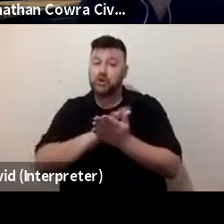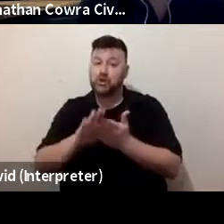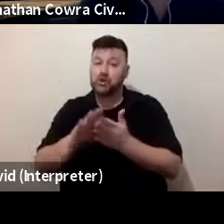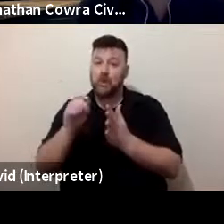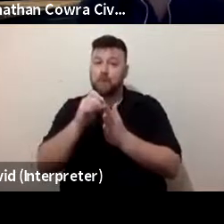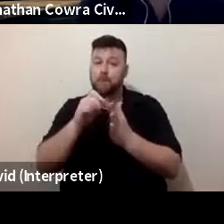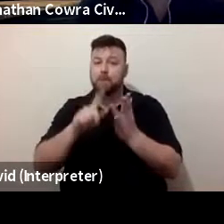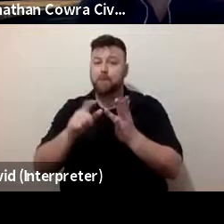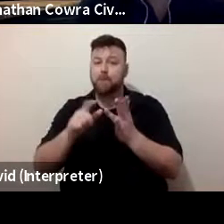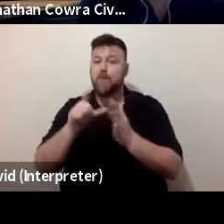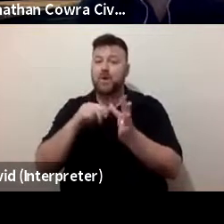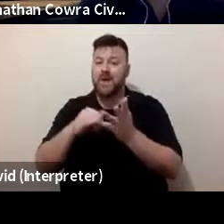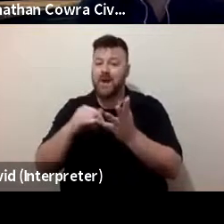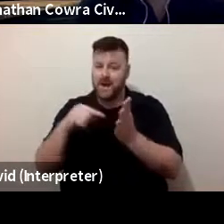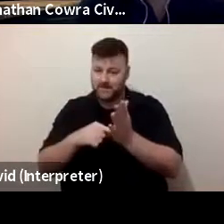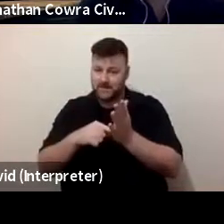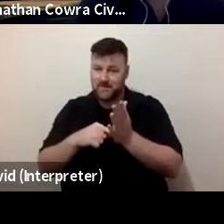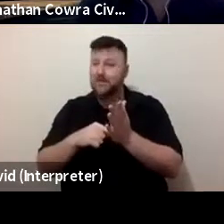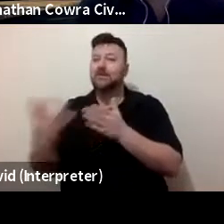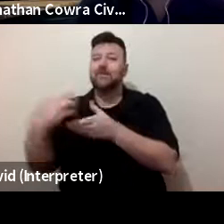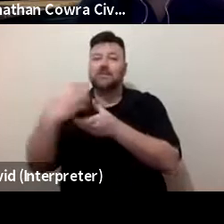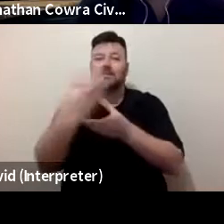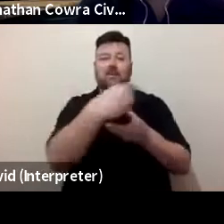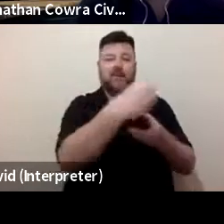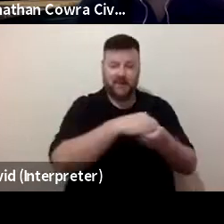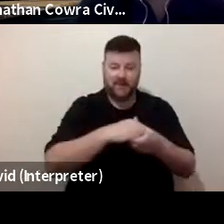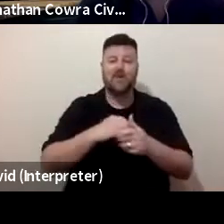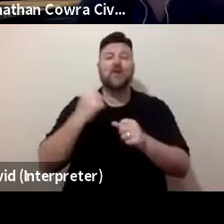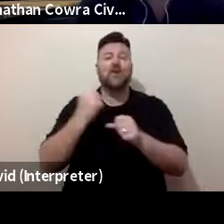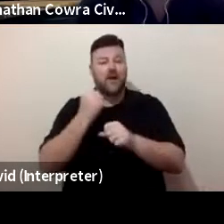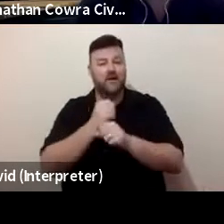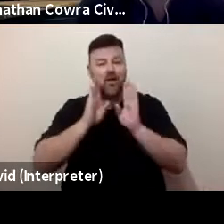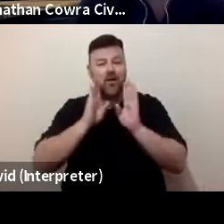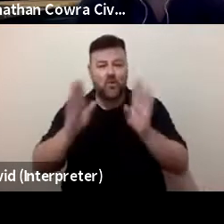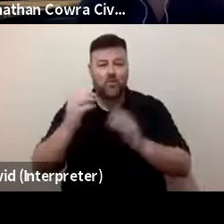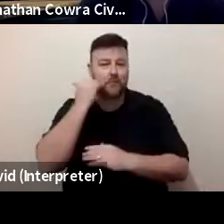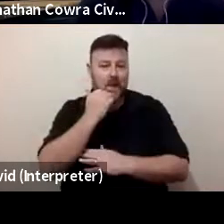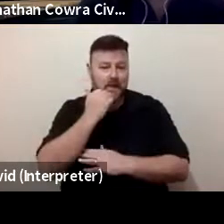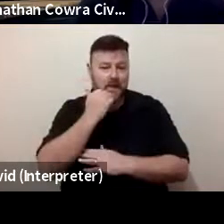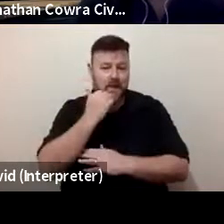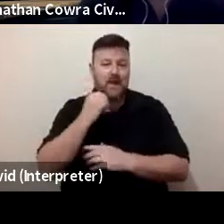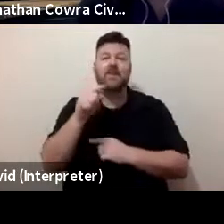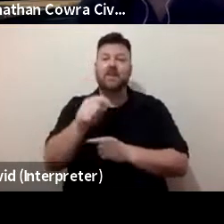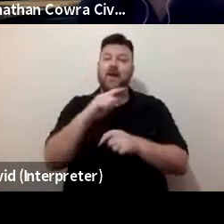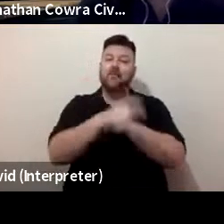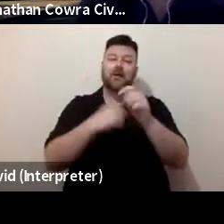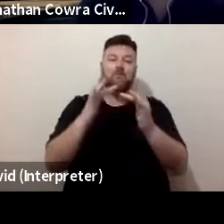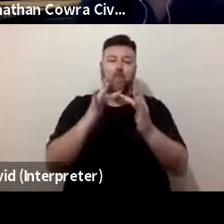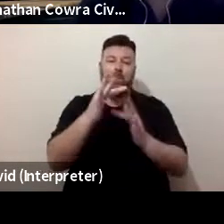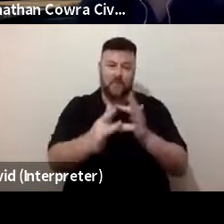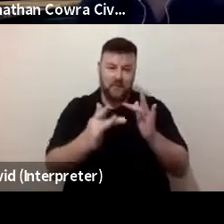and started Awesome Black. And so that website like sits as a sort of access panel for